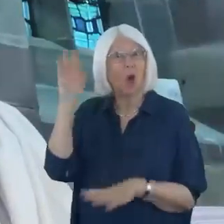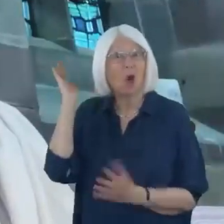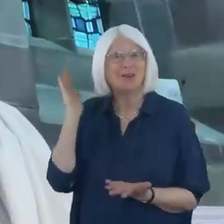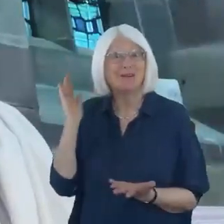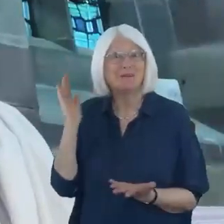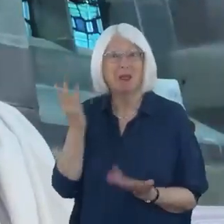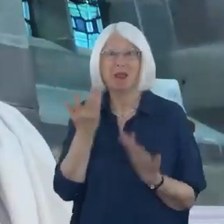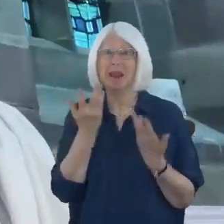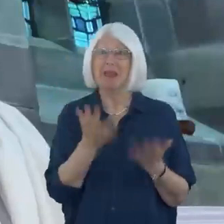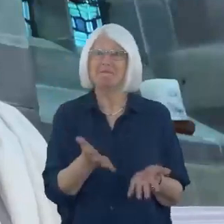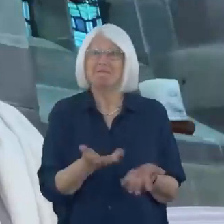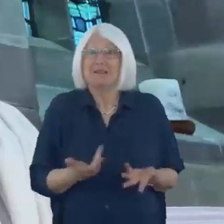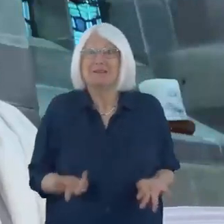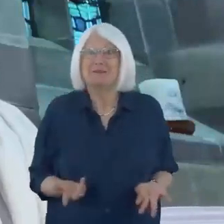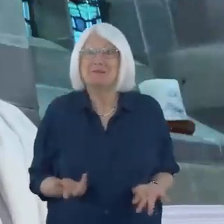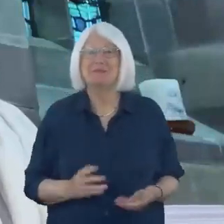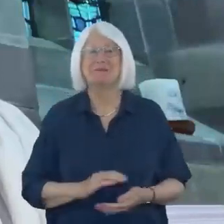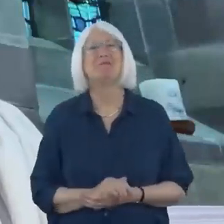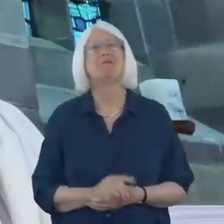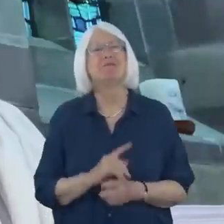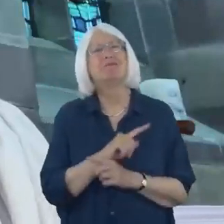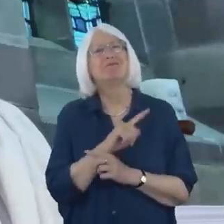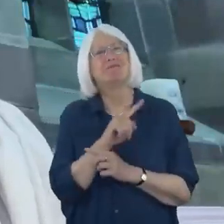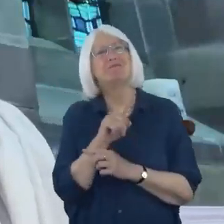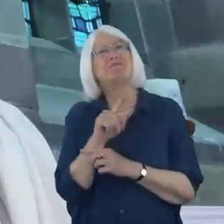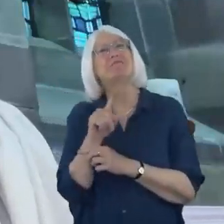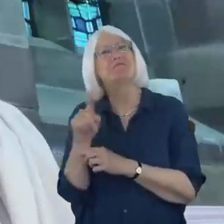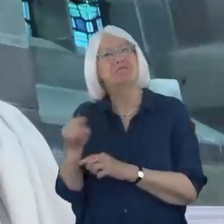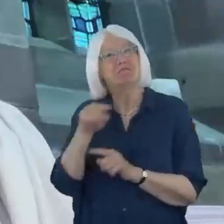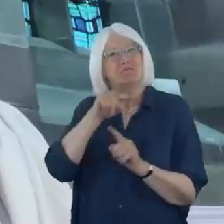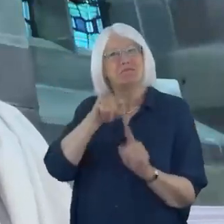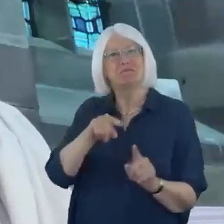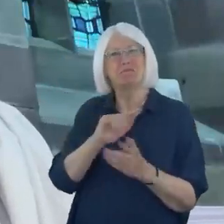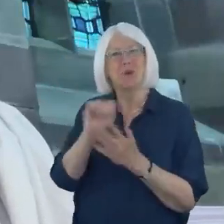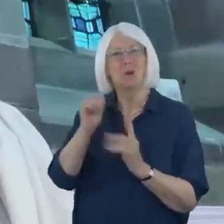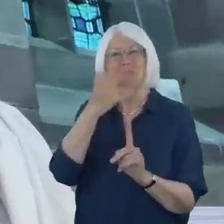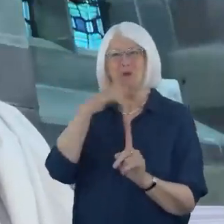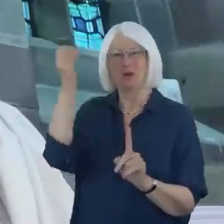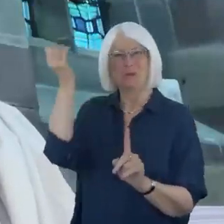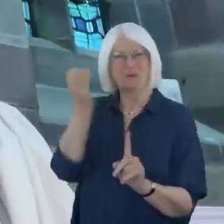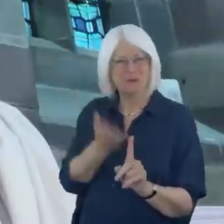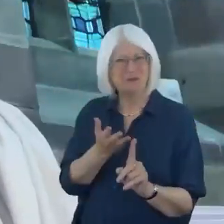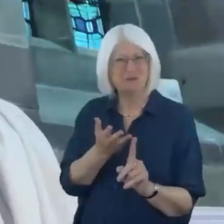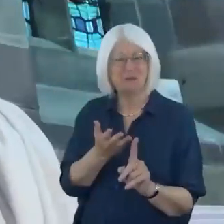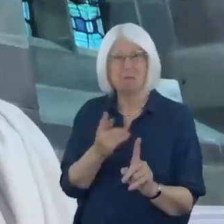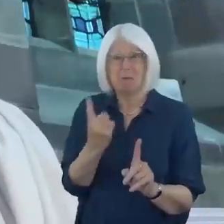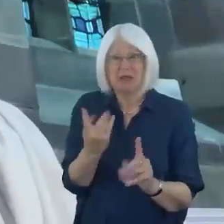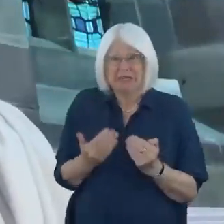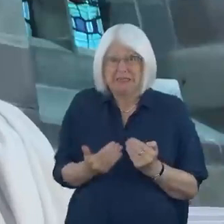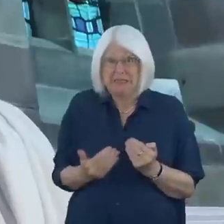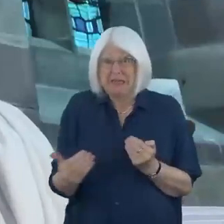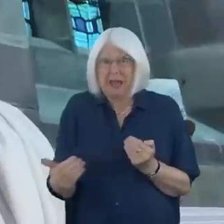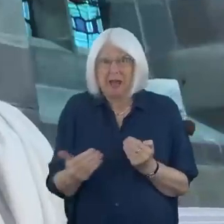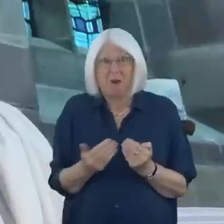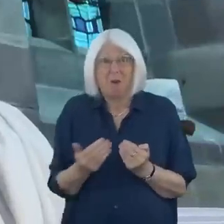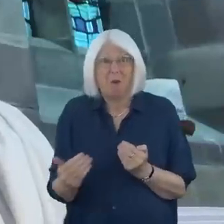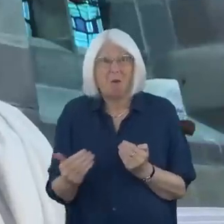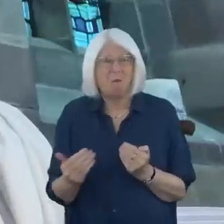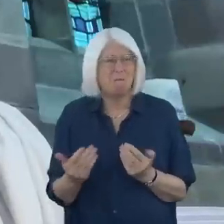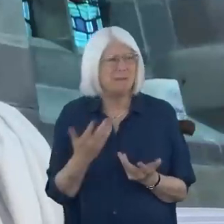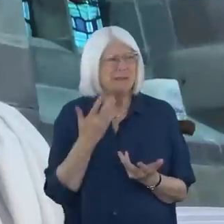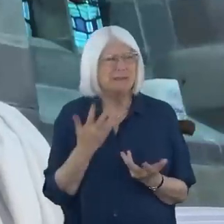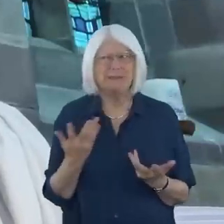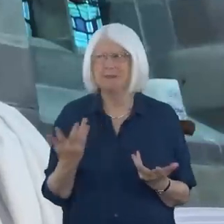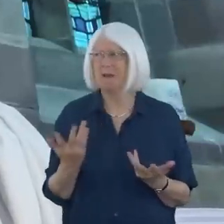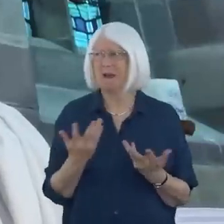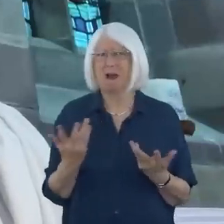to it. In due course, they will receive the Holy Spirit, but for now it must seem